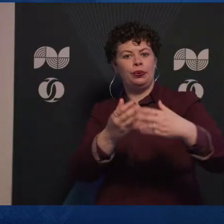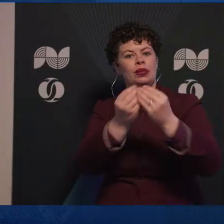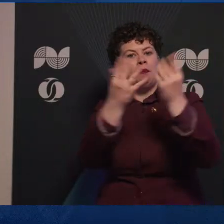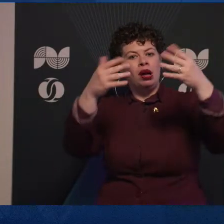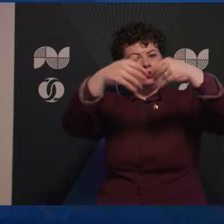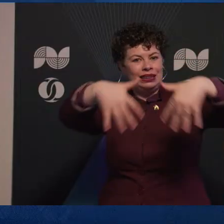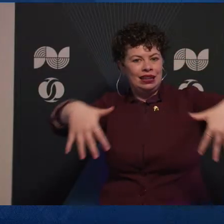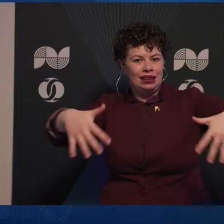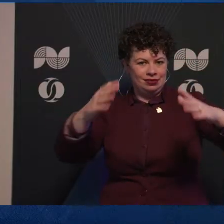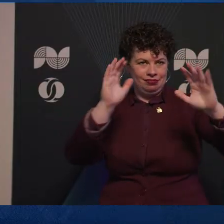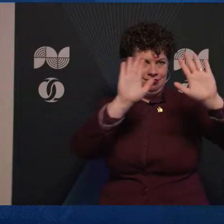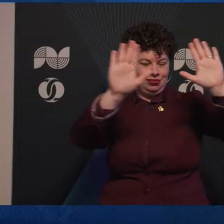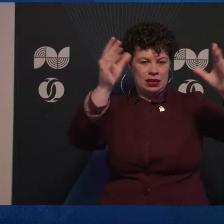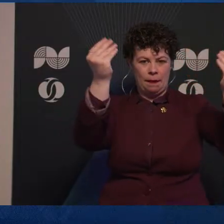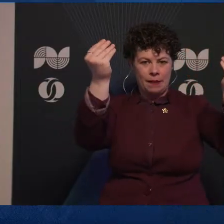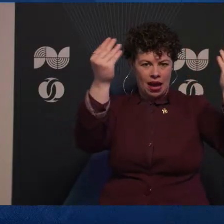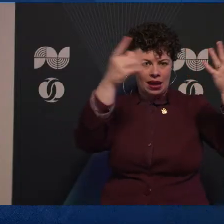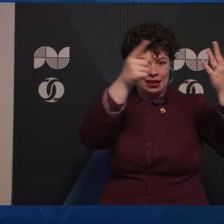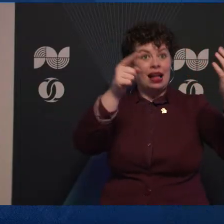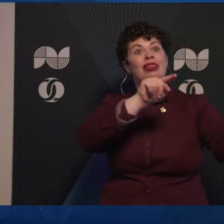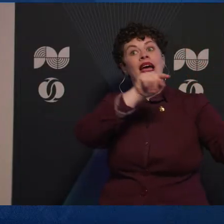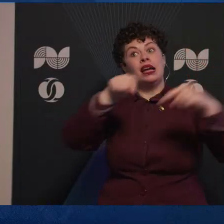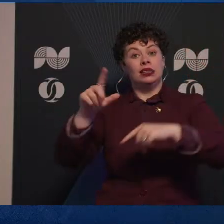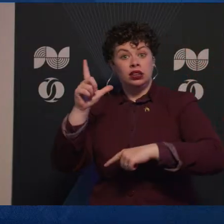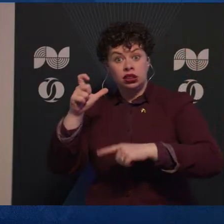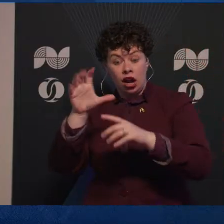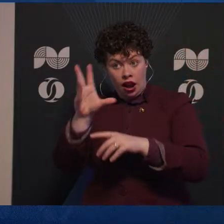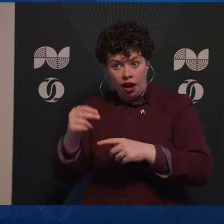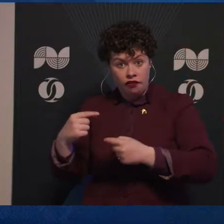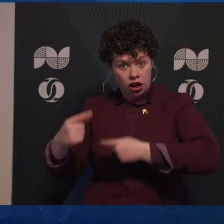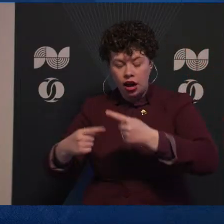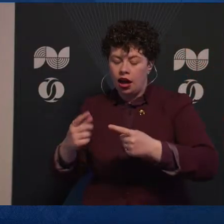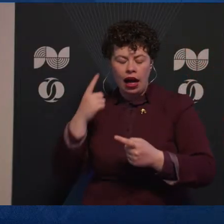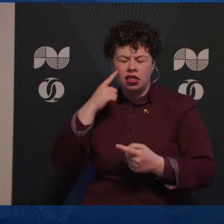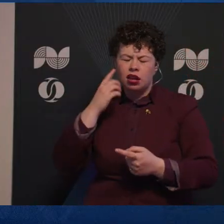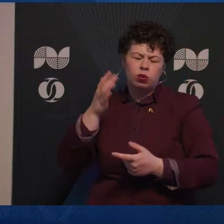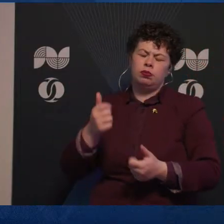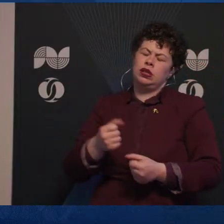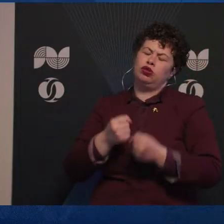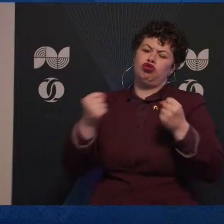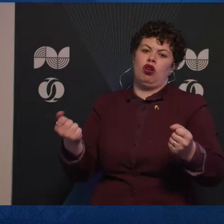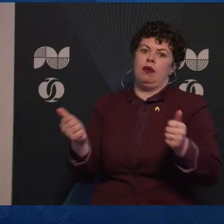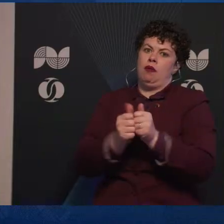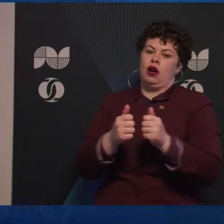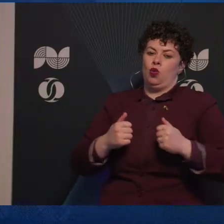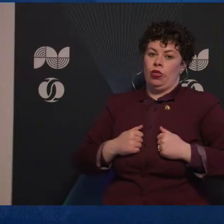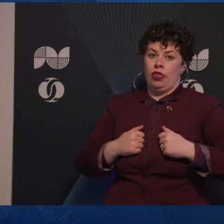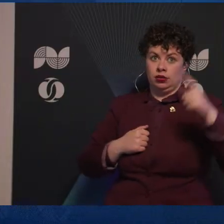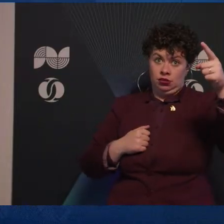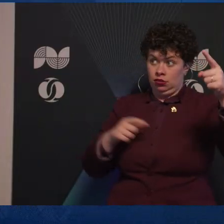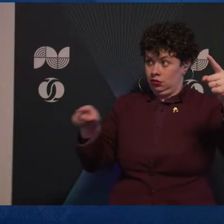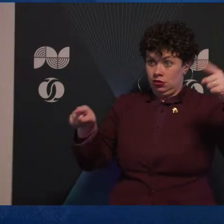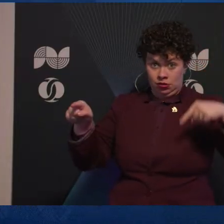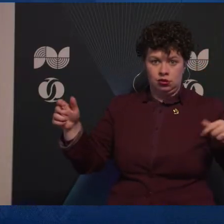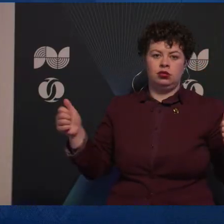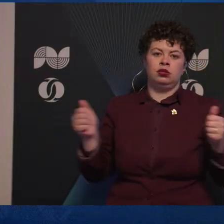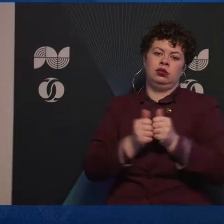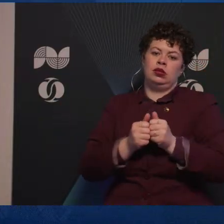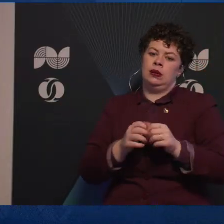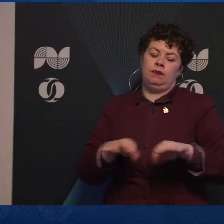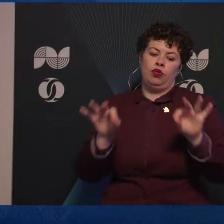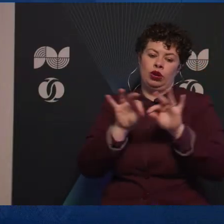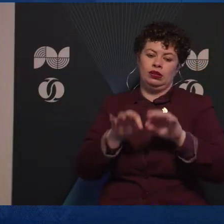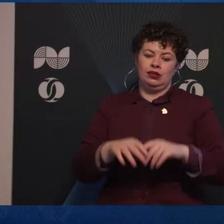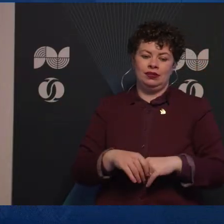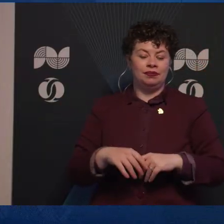your entree into Africa, will be a very strong partner with us. Okay. Yeah, I was just thinking actually we may have some things to learn